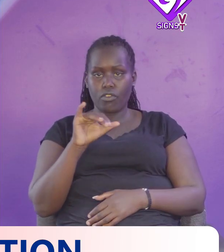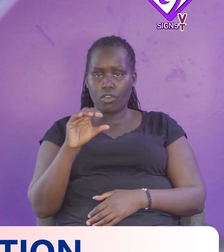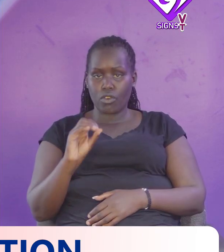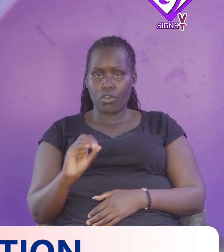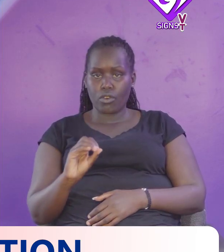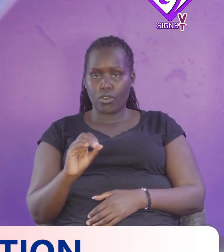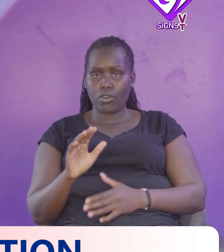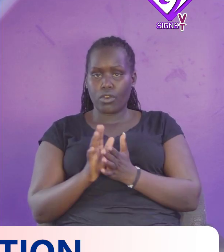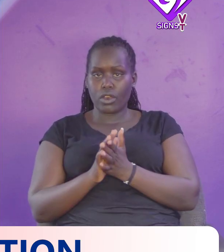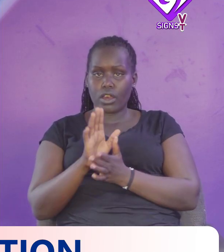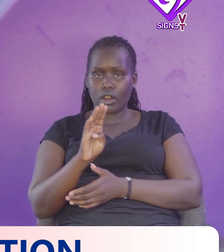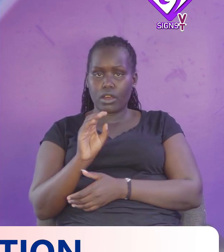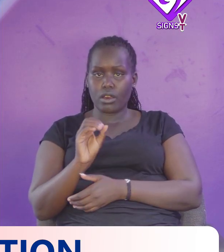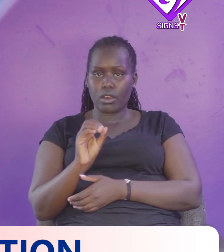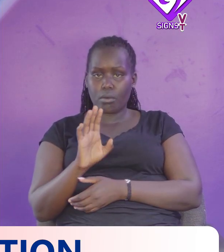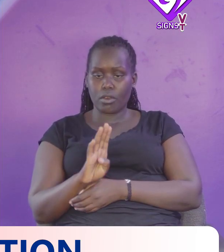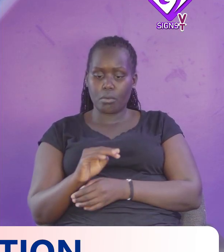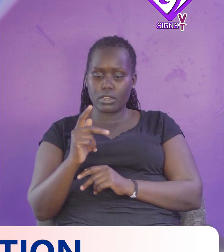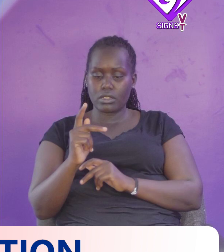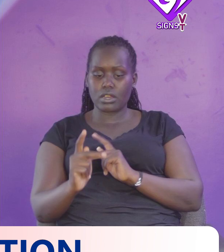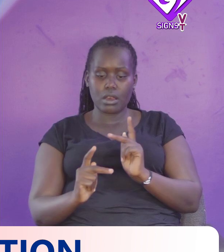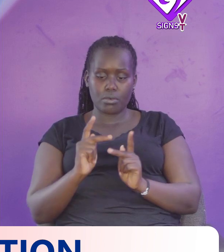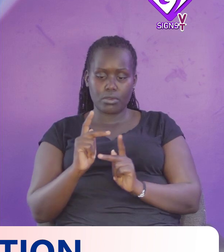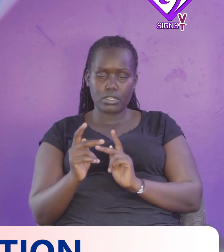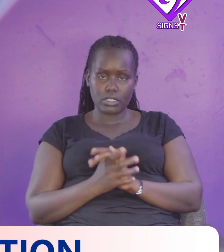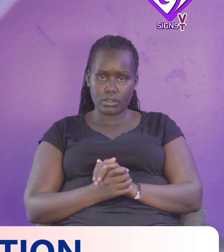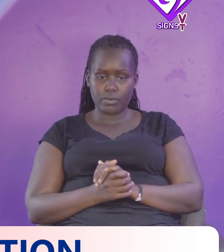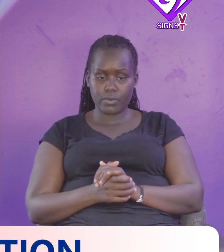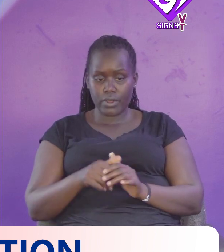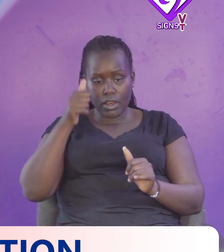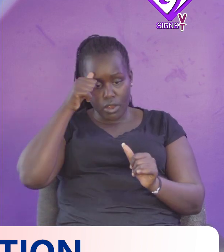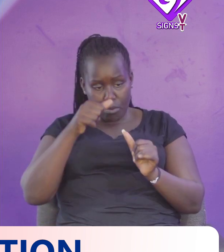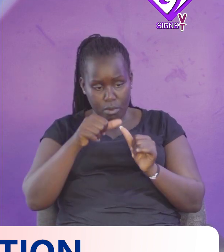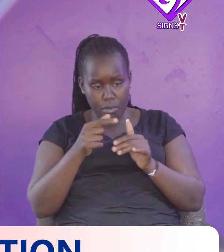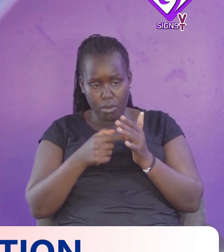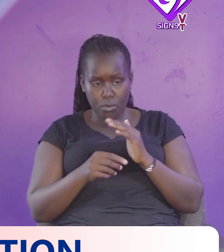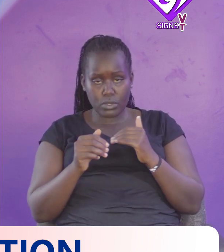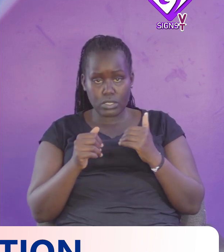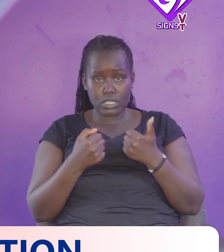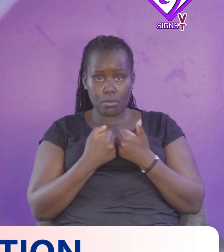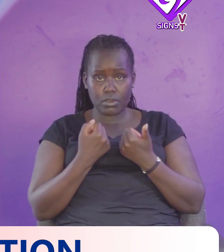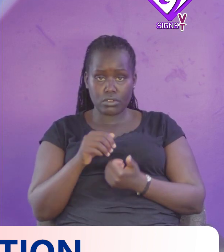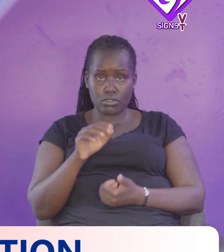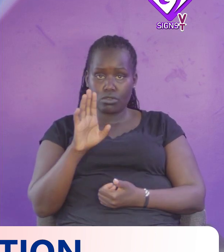it's actually a process. Do you remember what happened to Boniface Mwangi while in